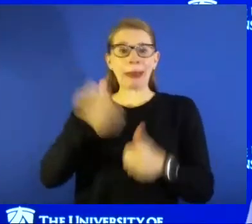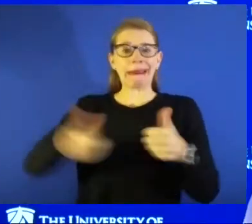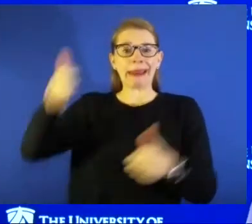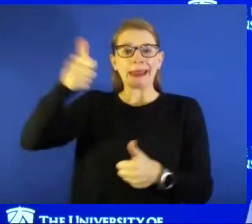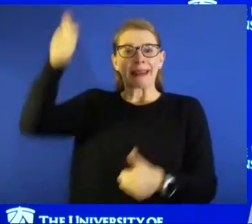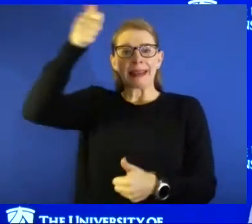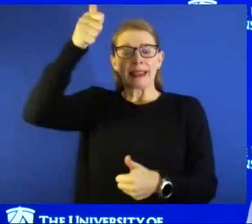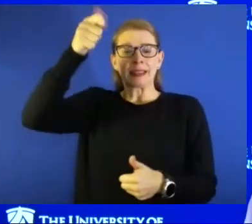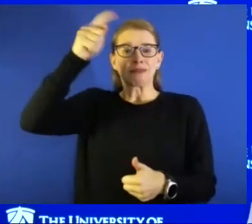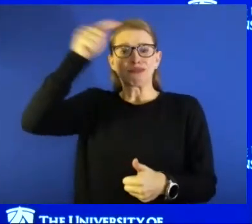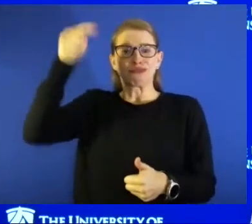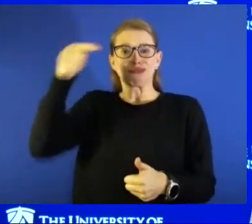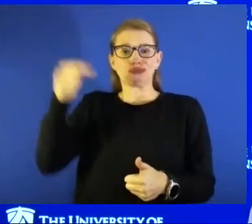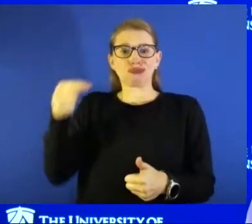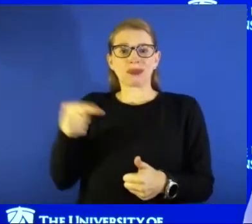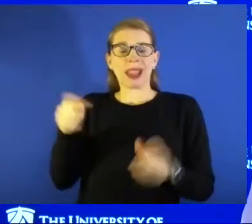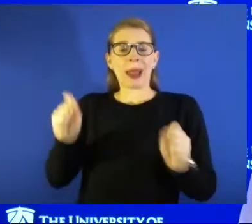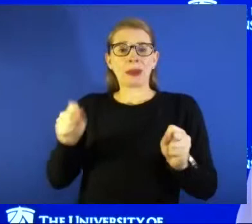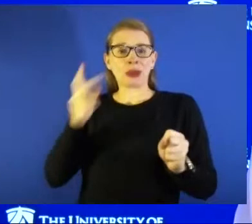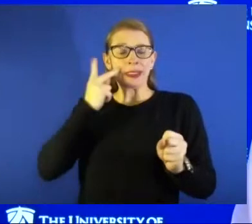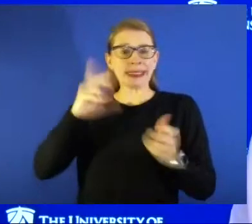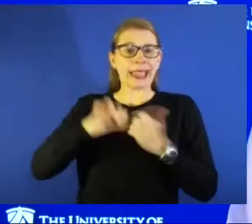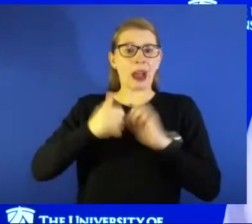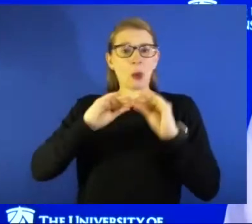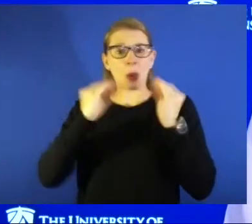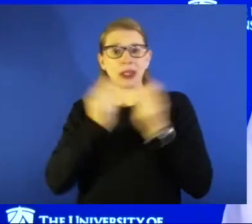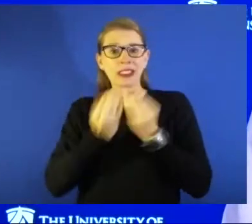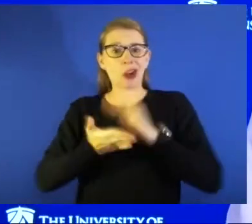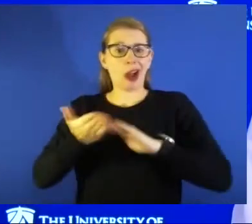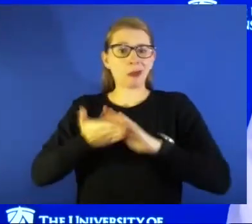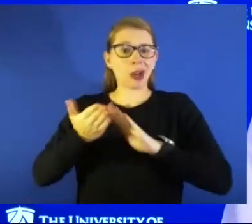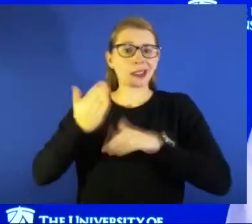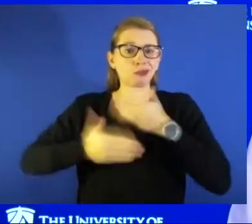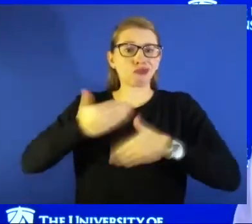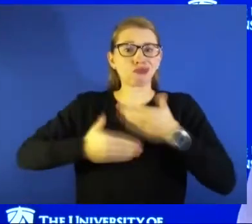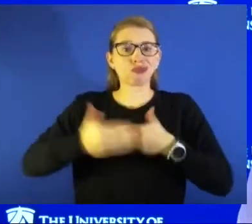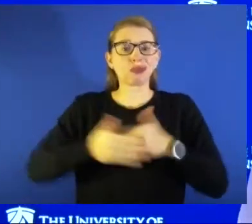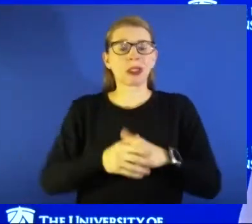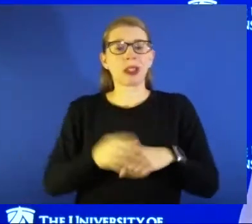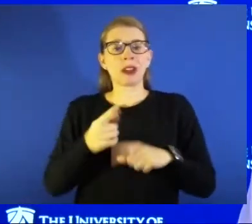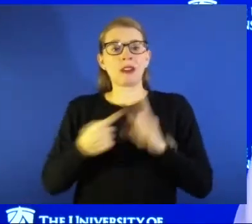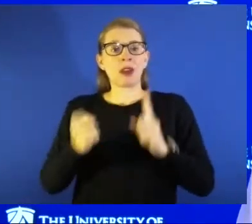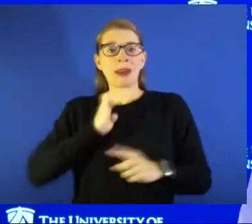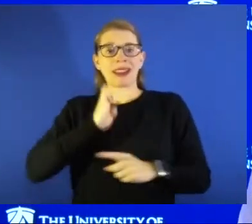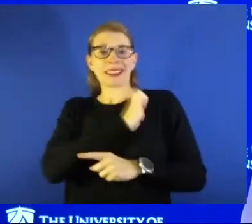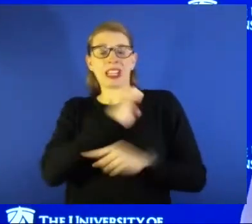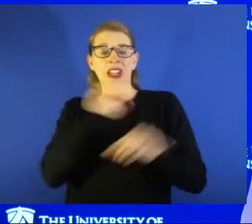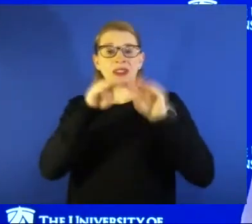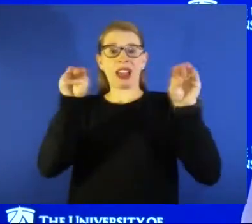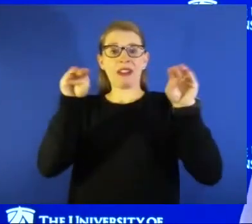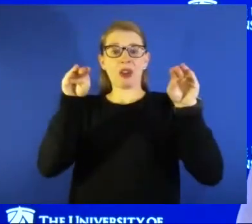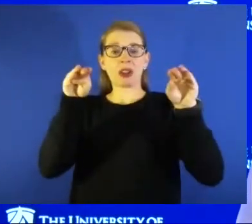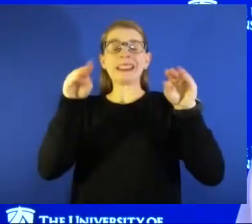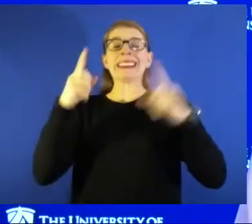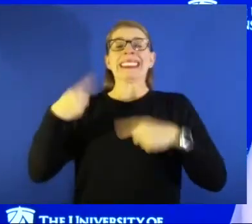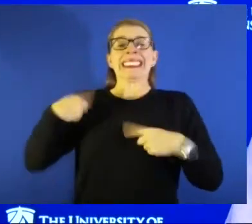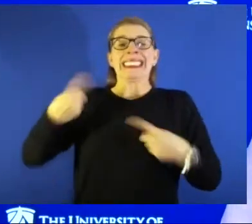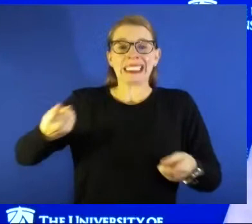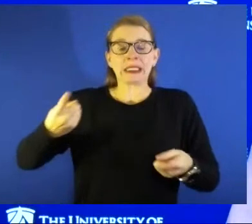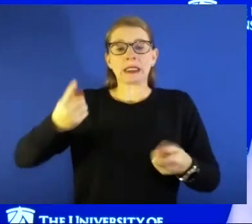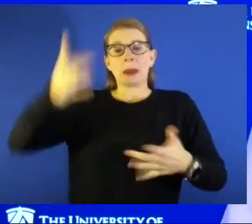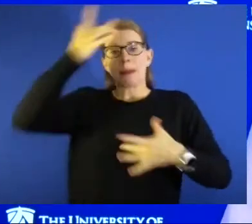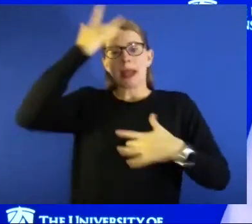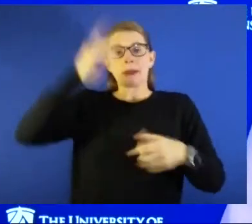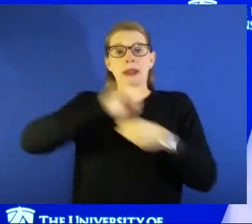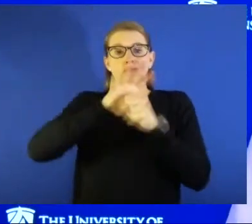to really see how this organization operates from the executive level down since the pandemic began, and I really